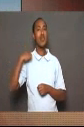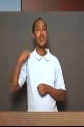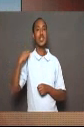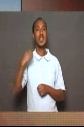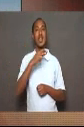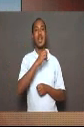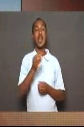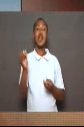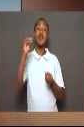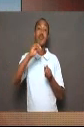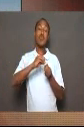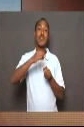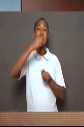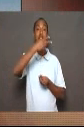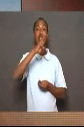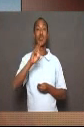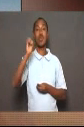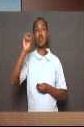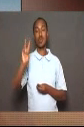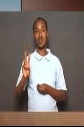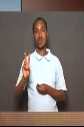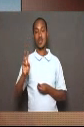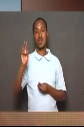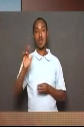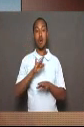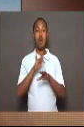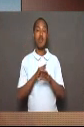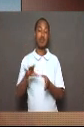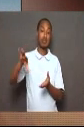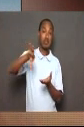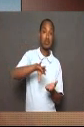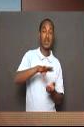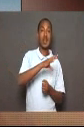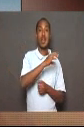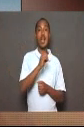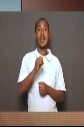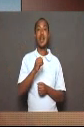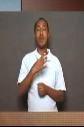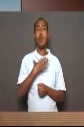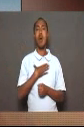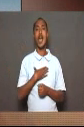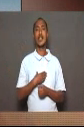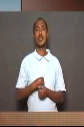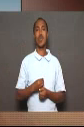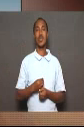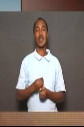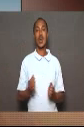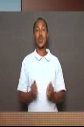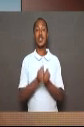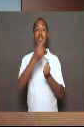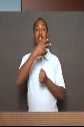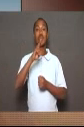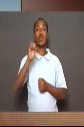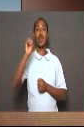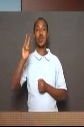and poured hydrogen peroxide on it, you would end up with white spots where the hydrogen